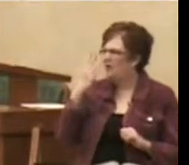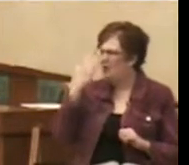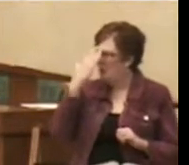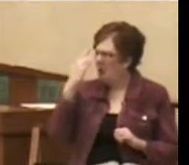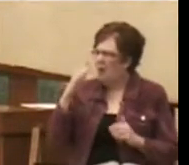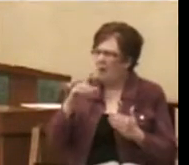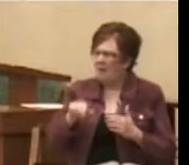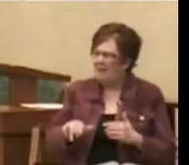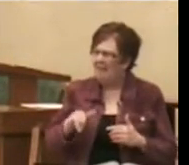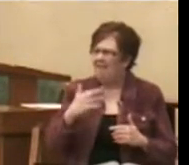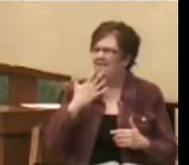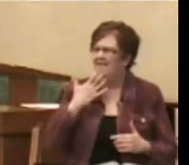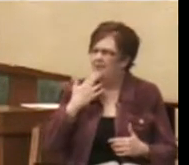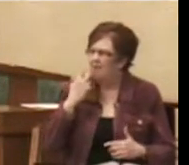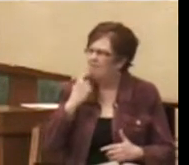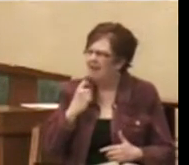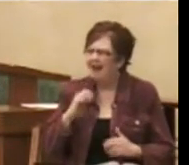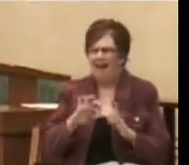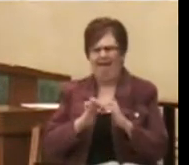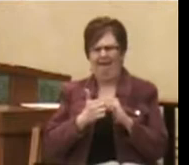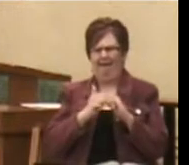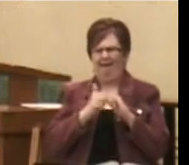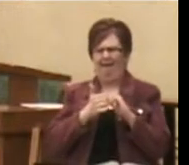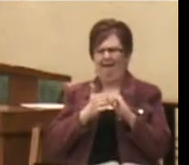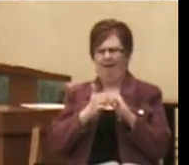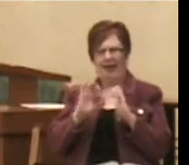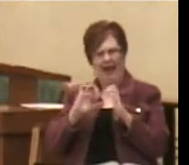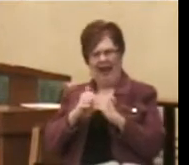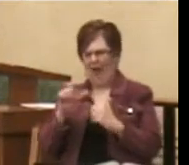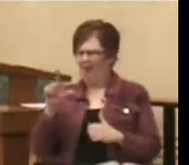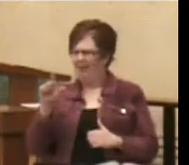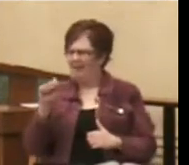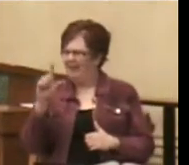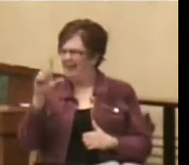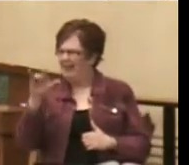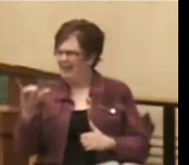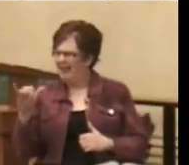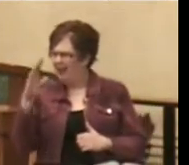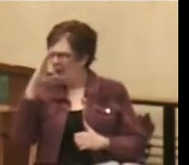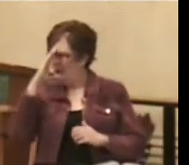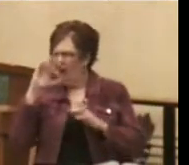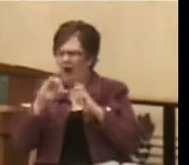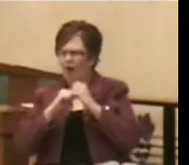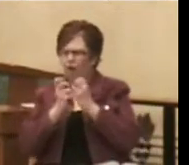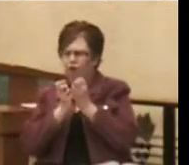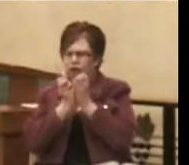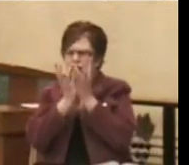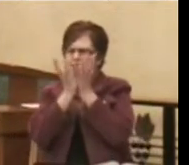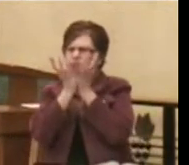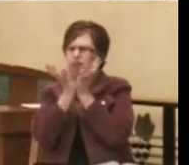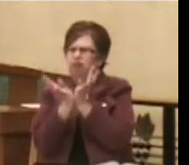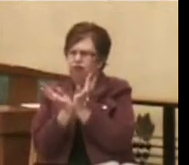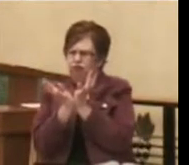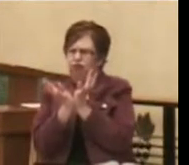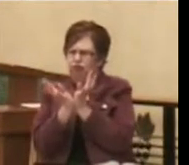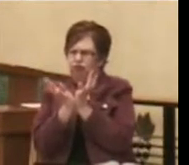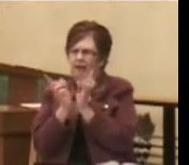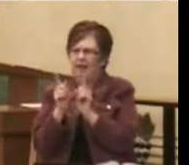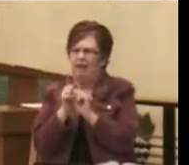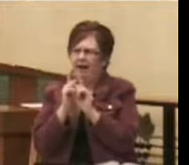red? How does a lily know to spread its petals in the form of a